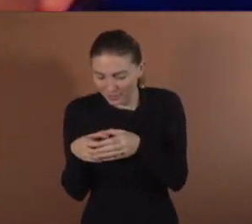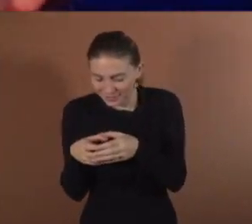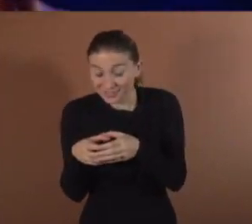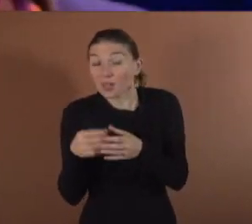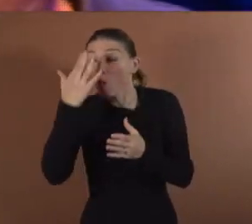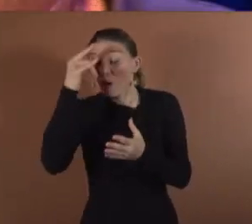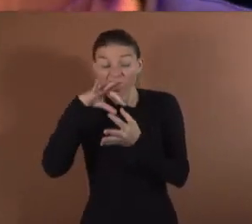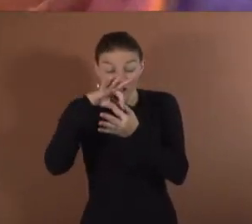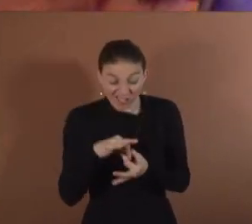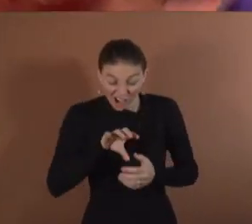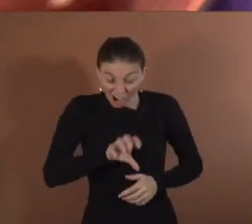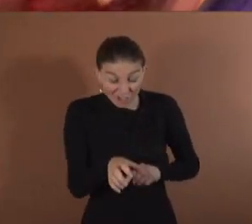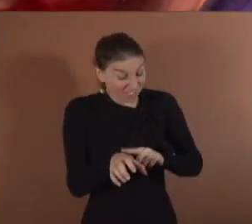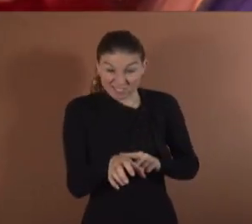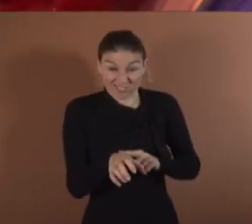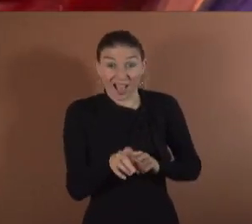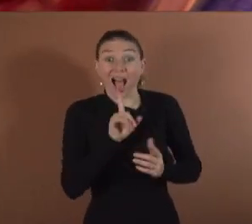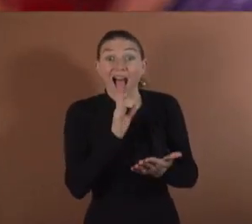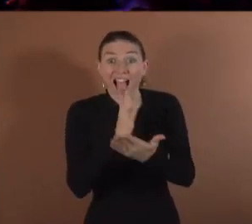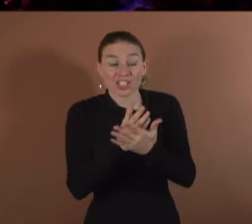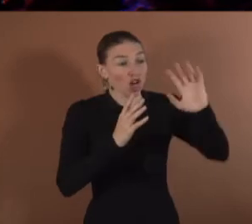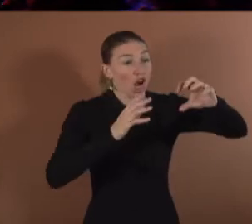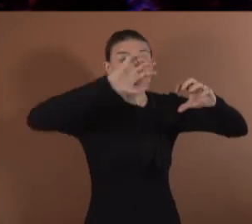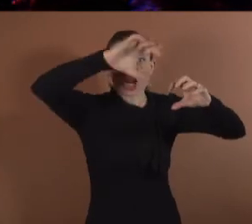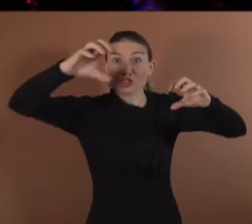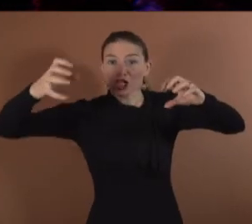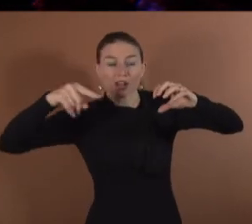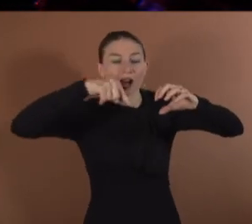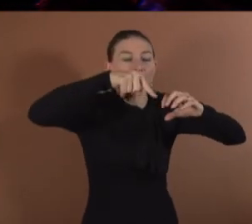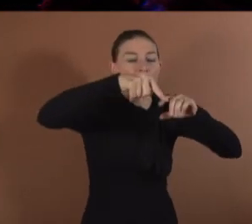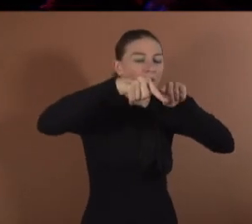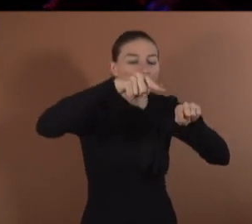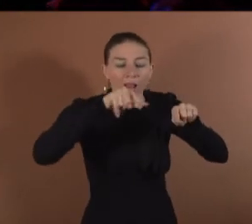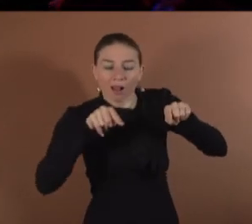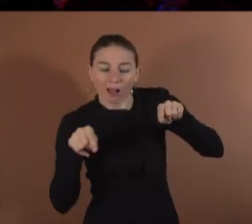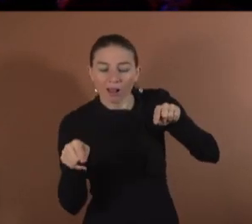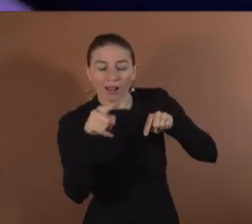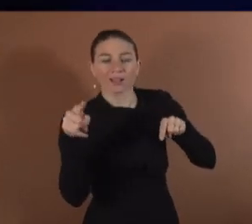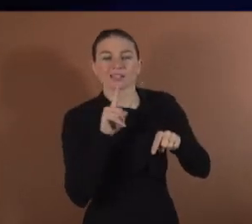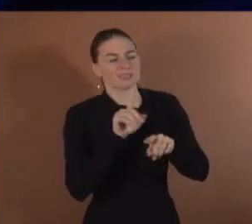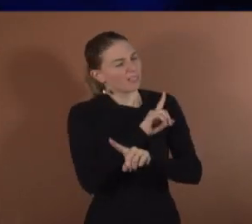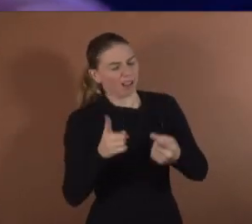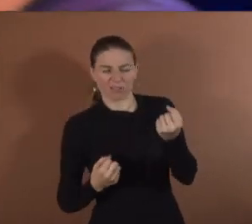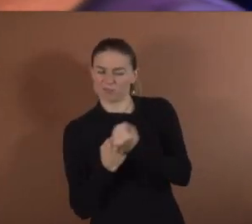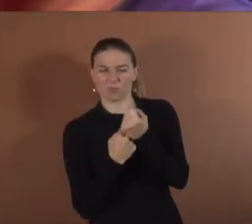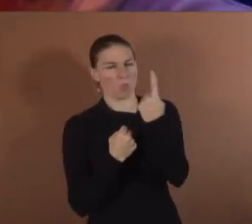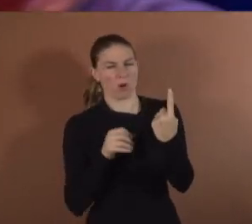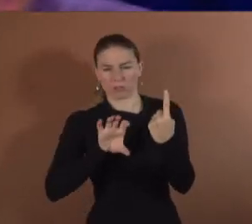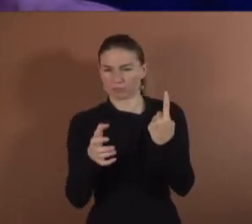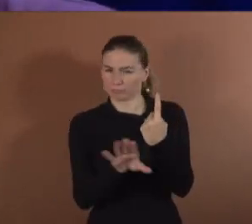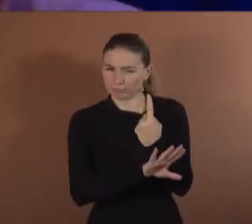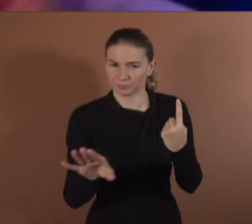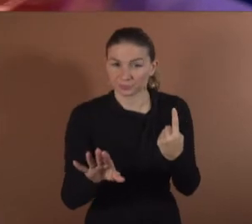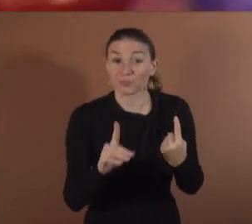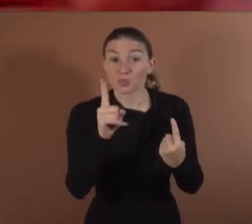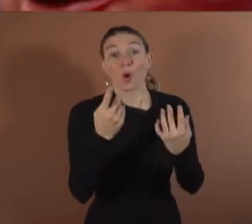It's based in the spaces between countries because it doesn't represent any individual nation. I wanted to get it legally registered on the International Space